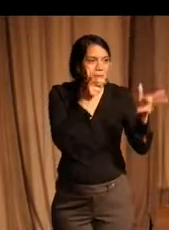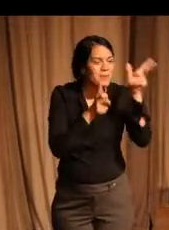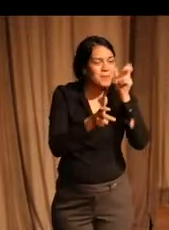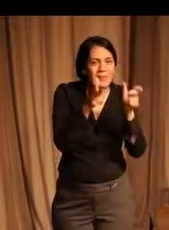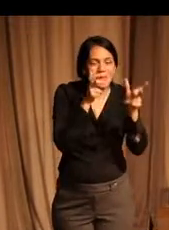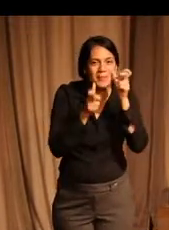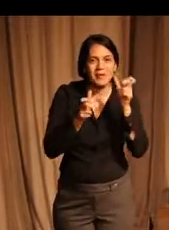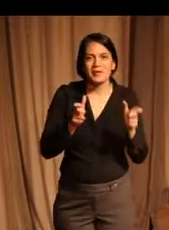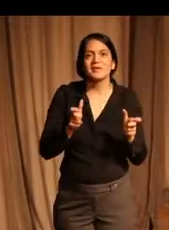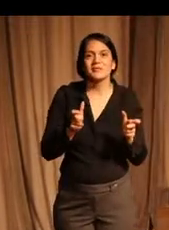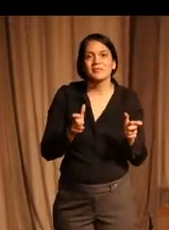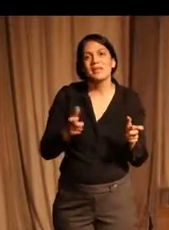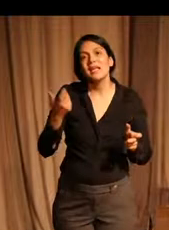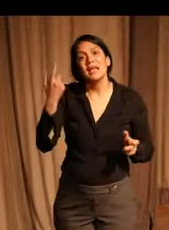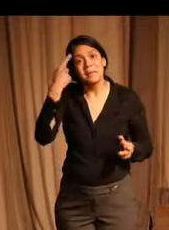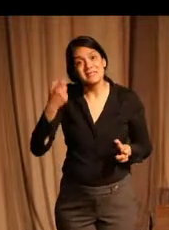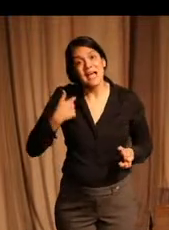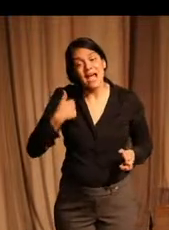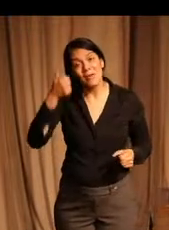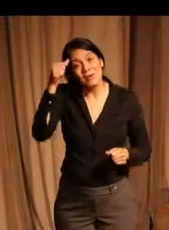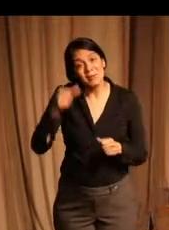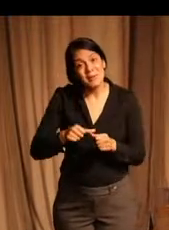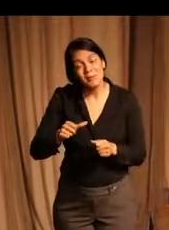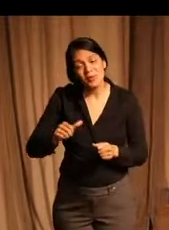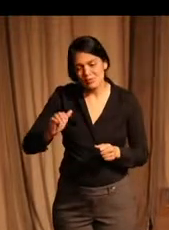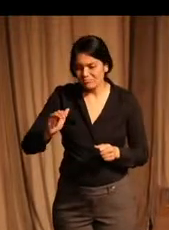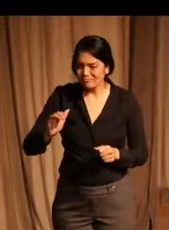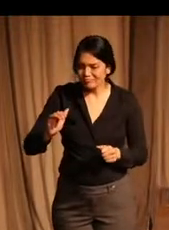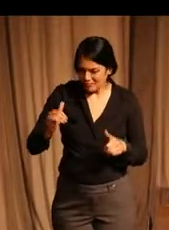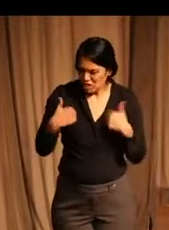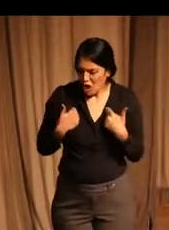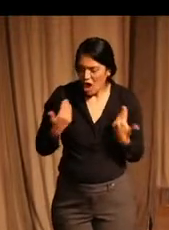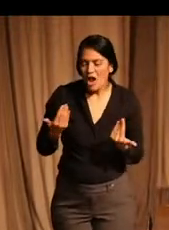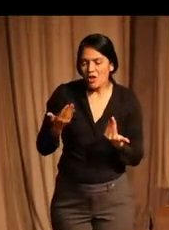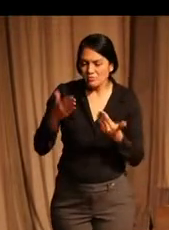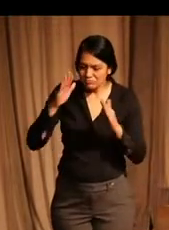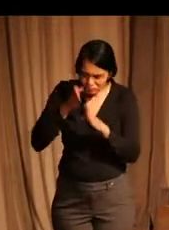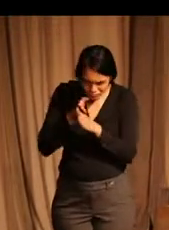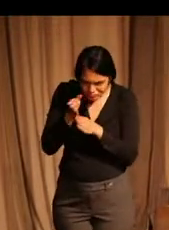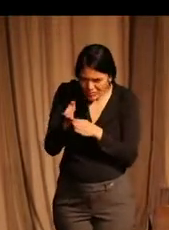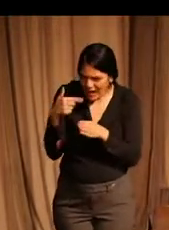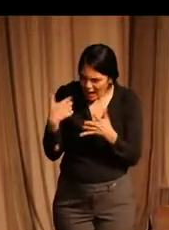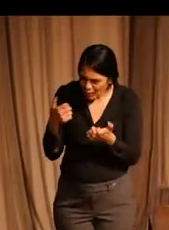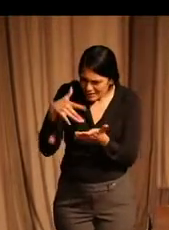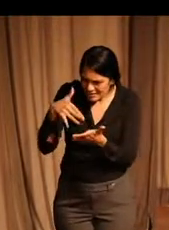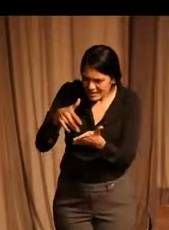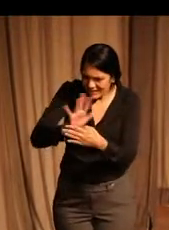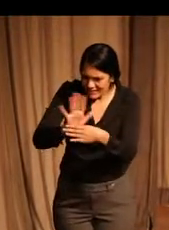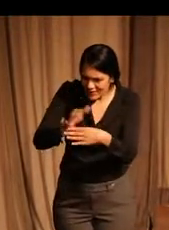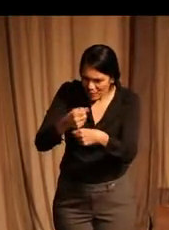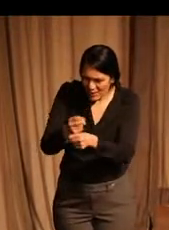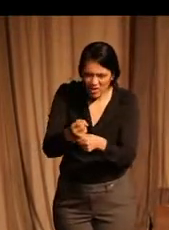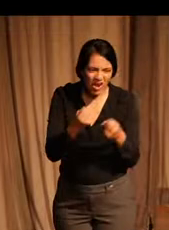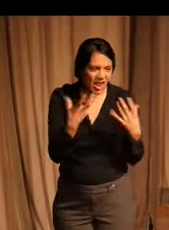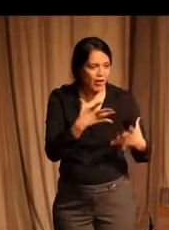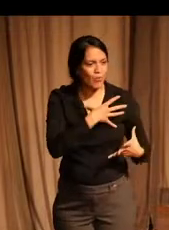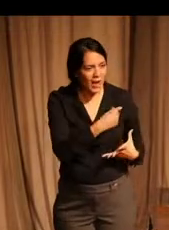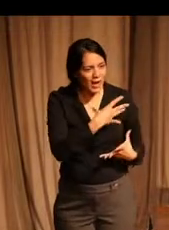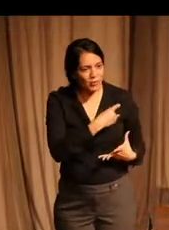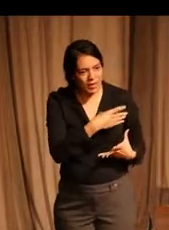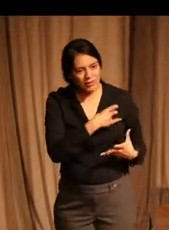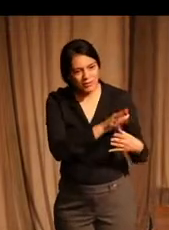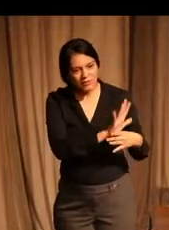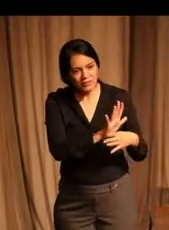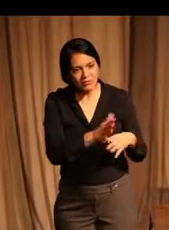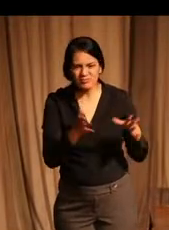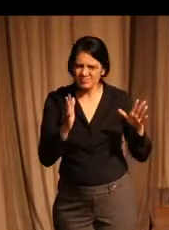woman? Why do she think that she's able? And so now there is no more frontier,